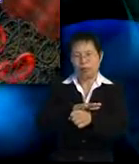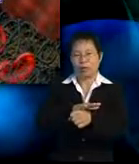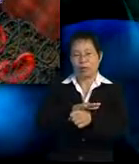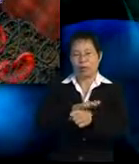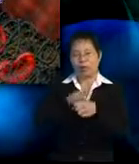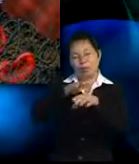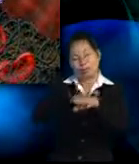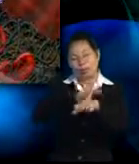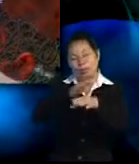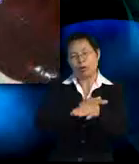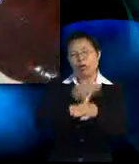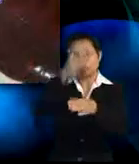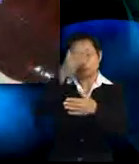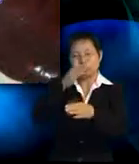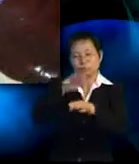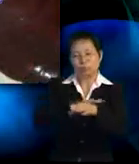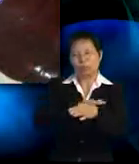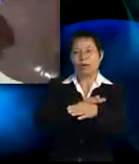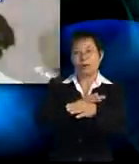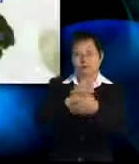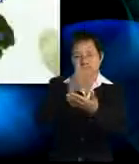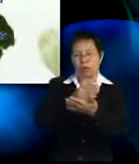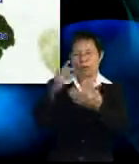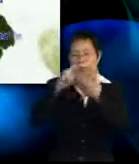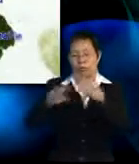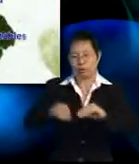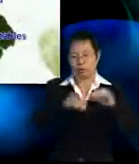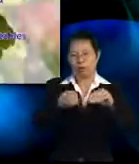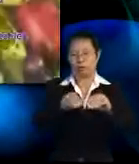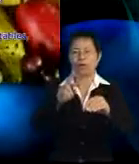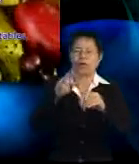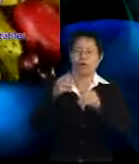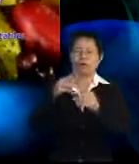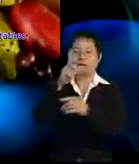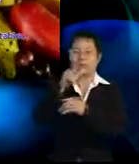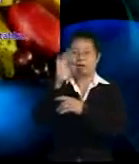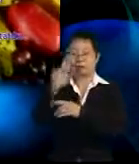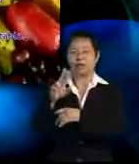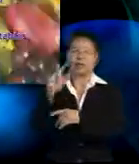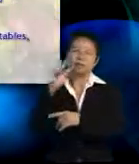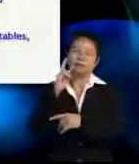clotting. Sources, liver, vegetables, fruits.